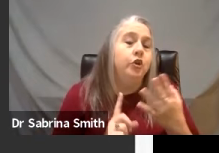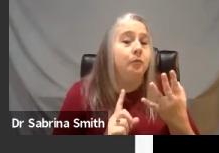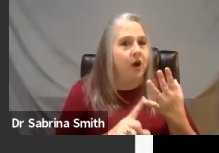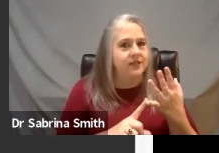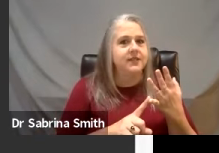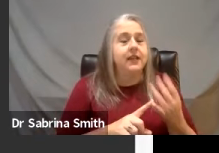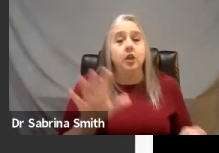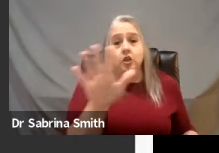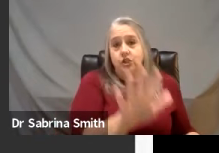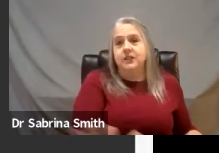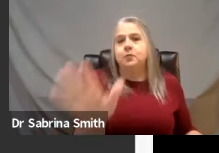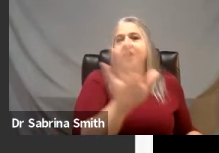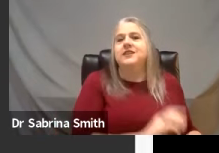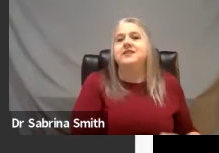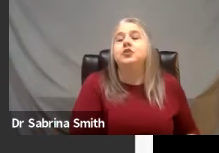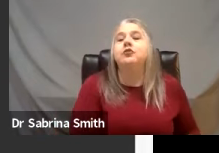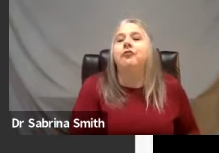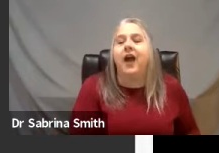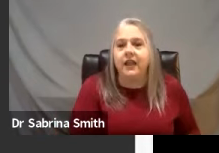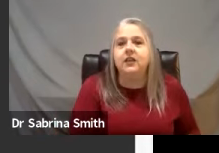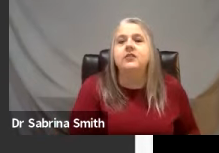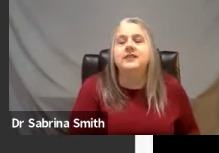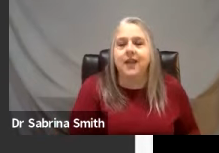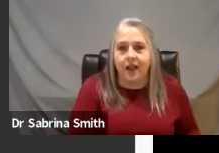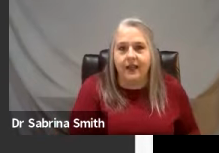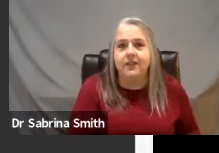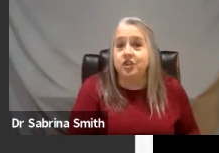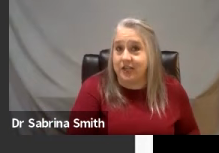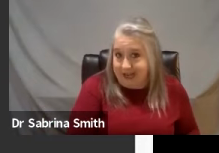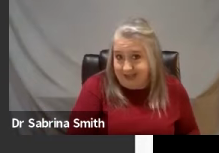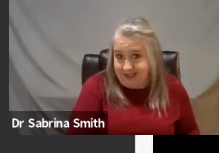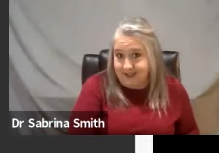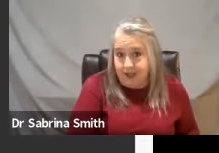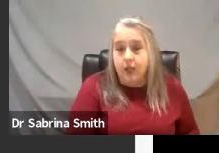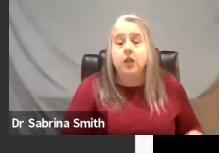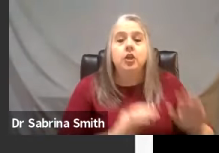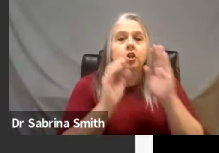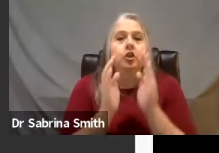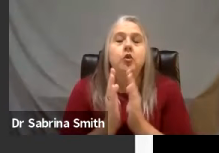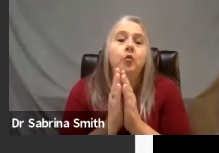level, she's processing to find the sign that she needs.